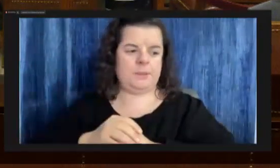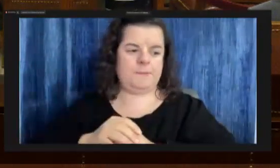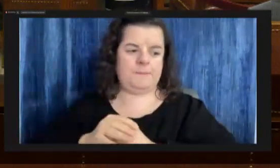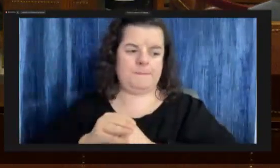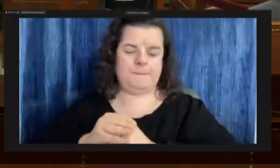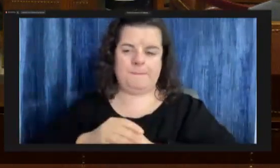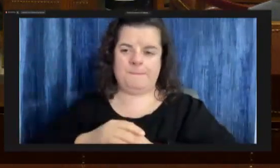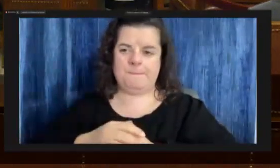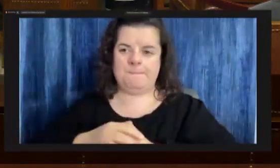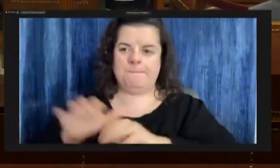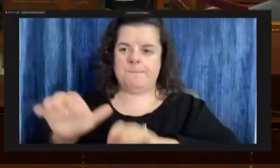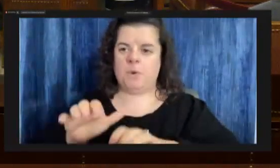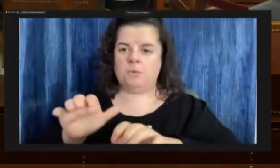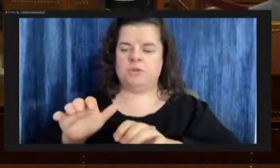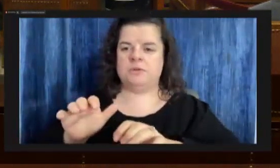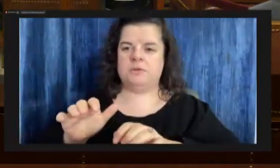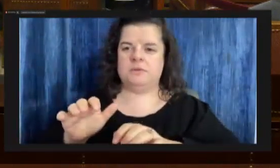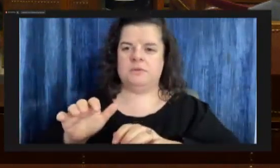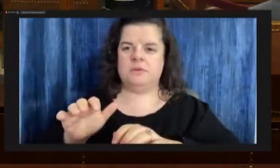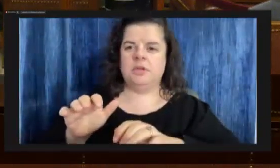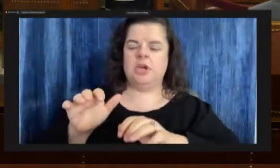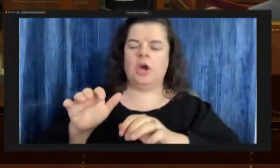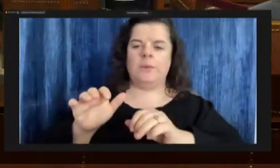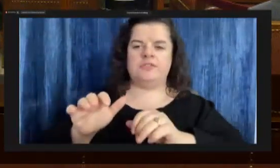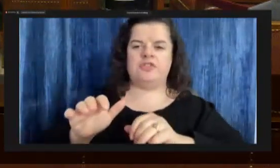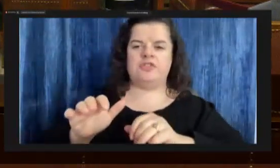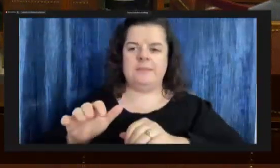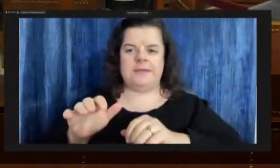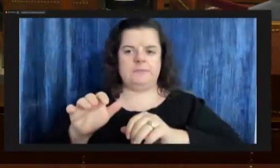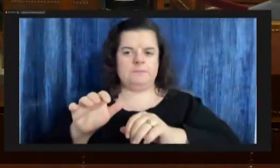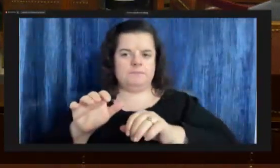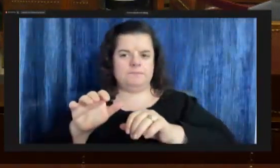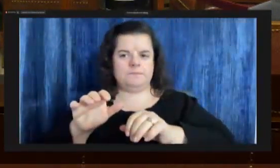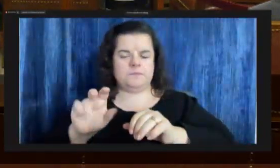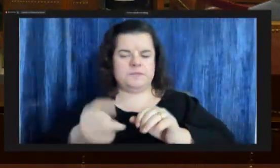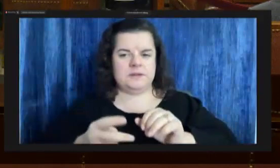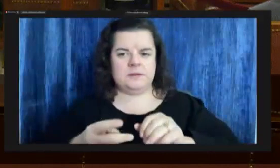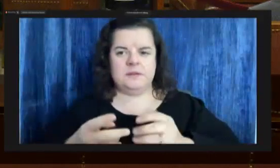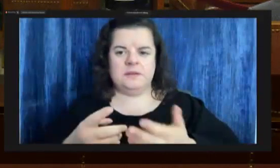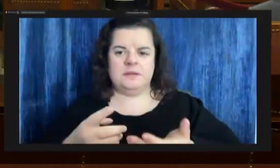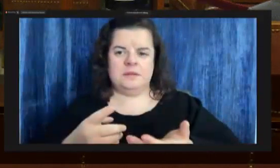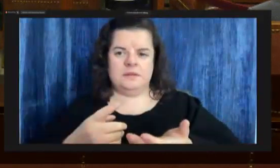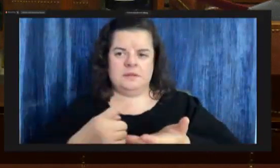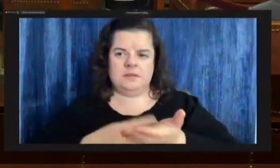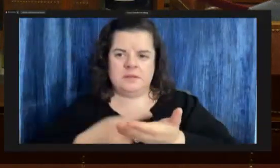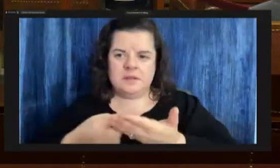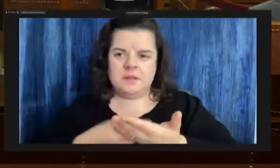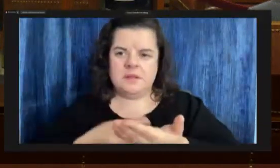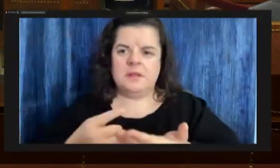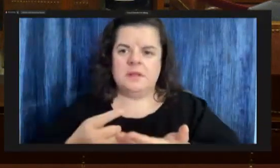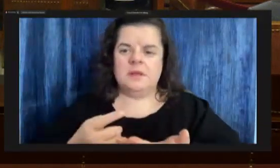Need a motion. Motion to approve. Second. Any discussion? Seeing none, all those in favor say aye. Aye.